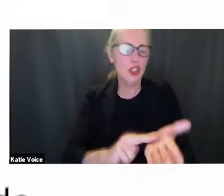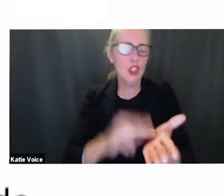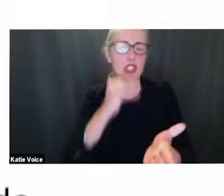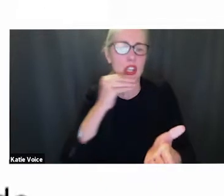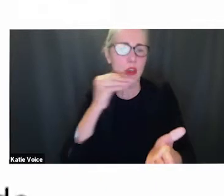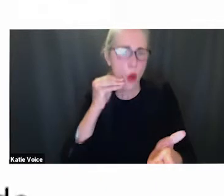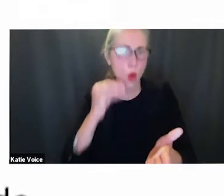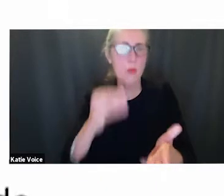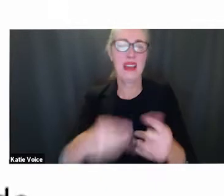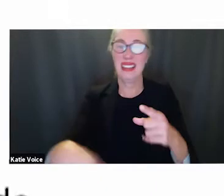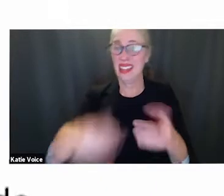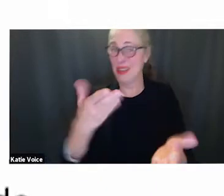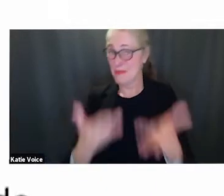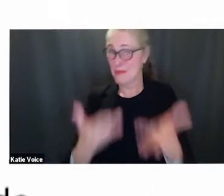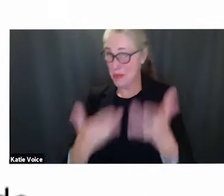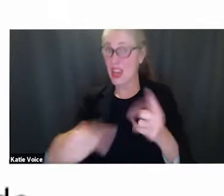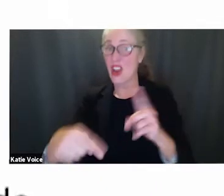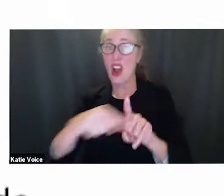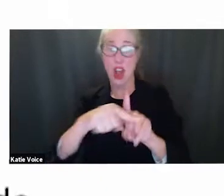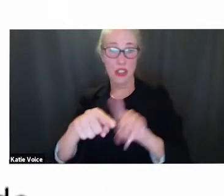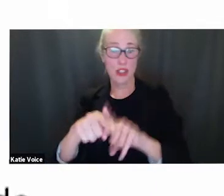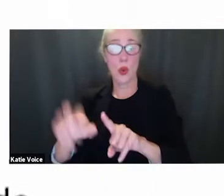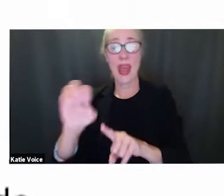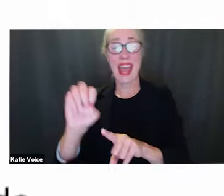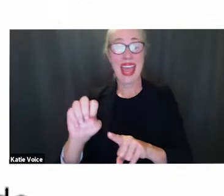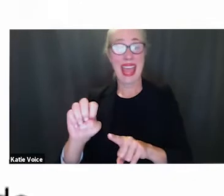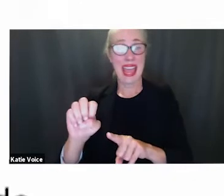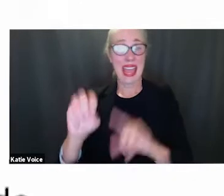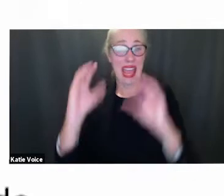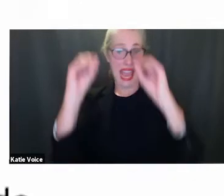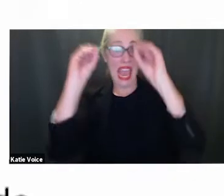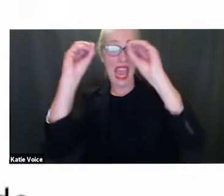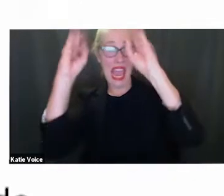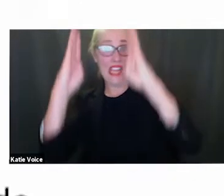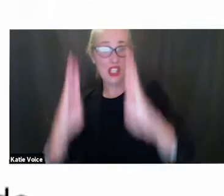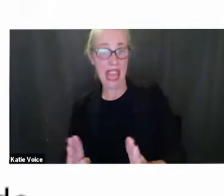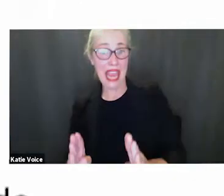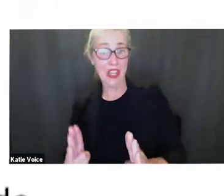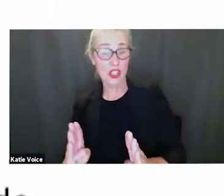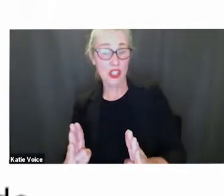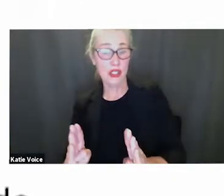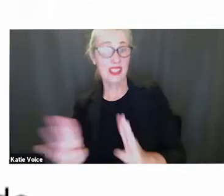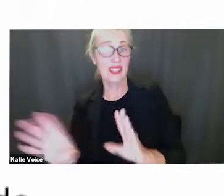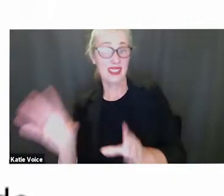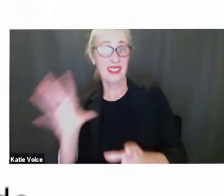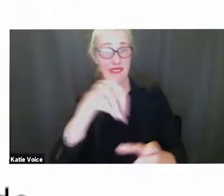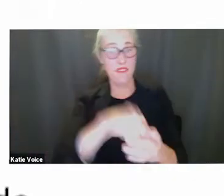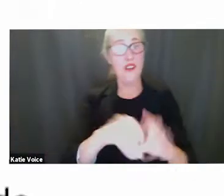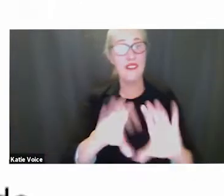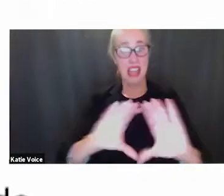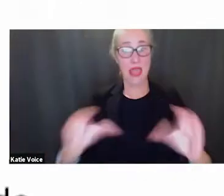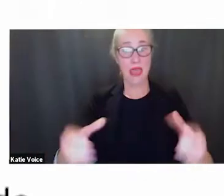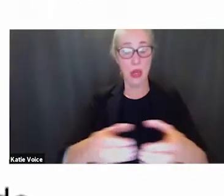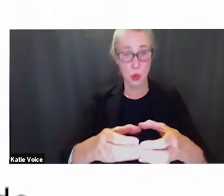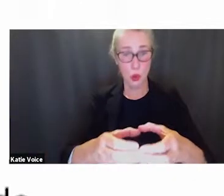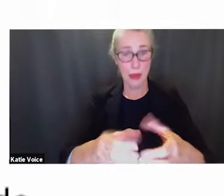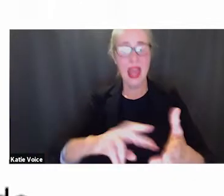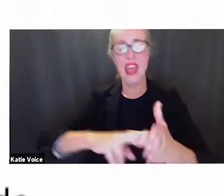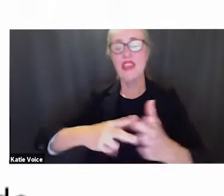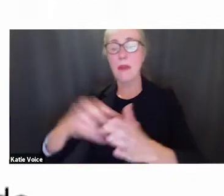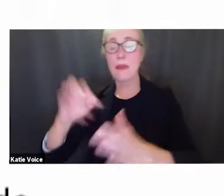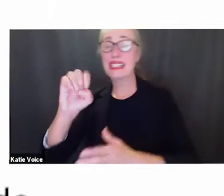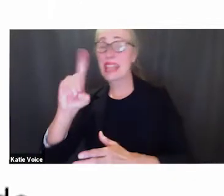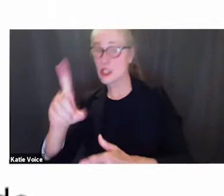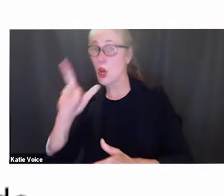may also be deemed to fall into this category, which would mean that educators who